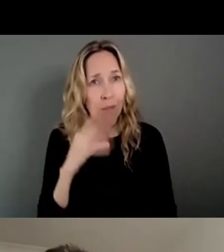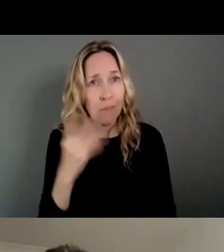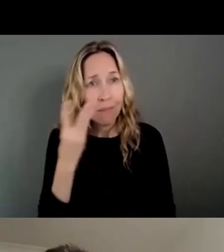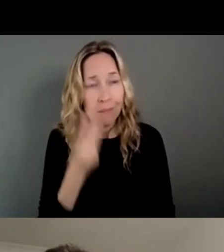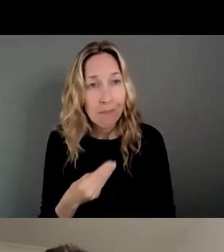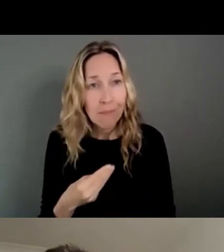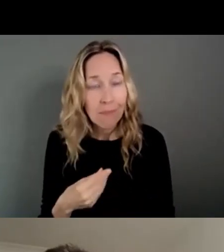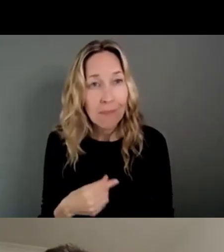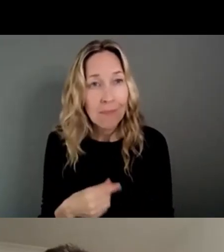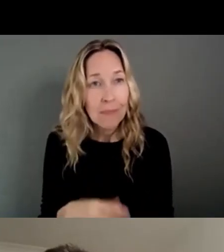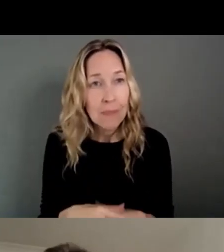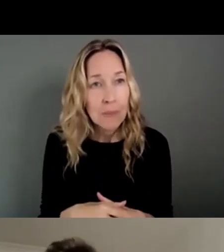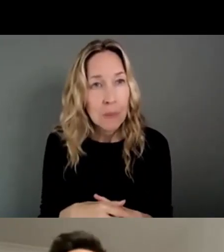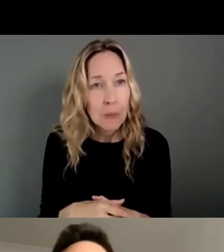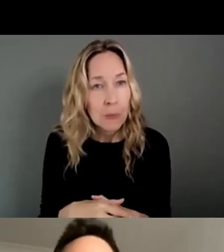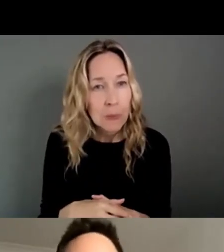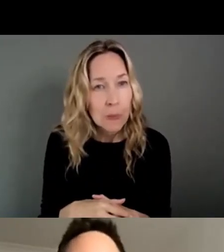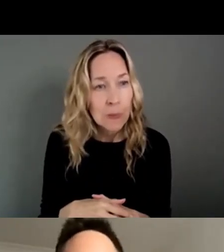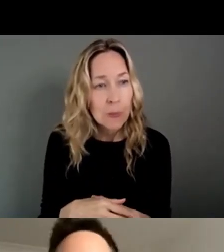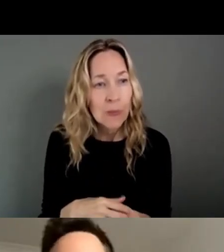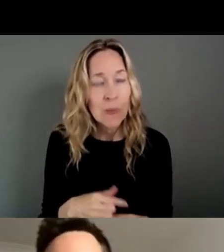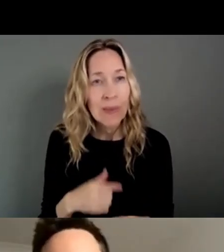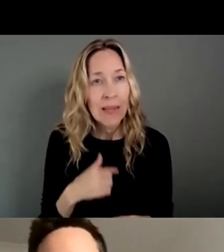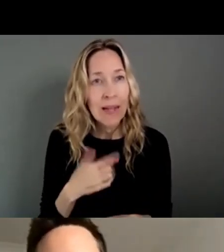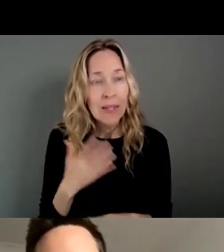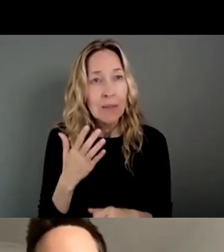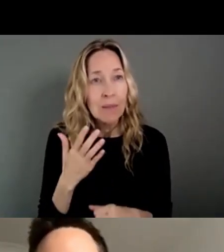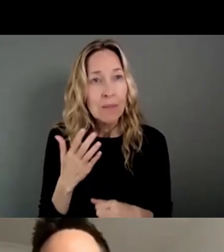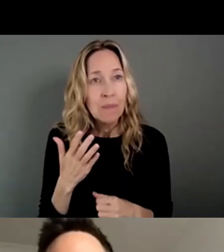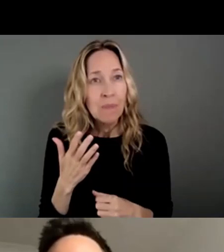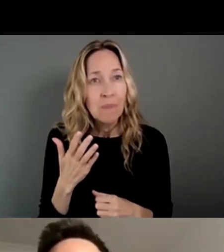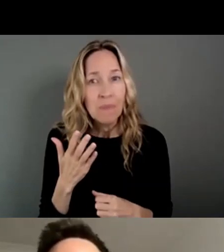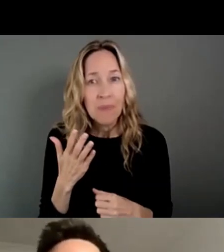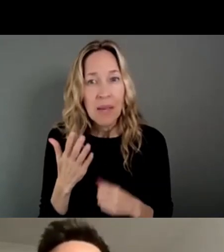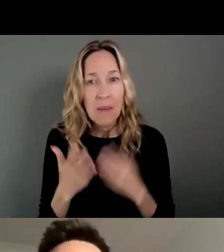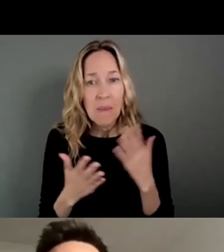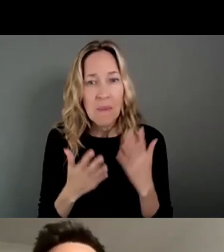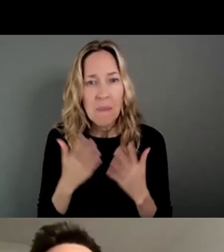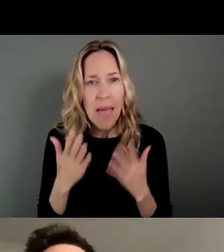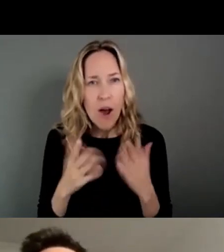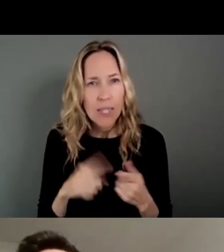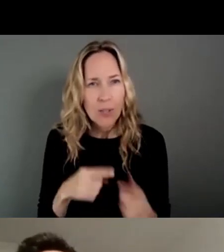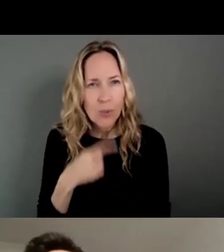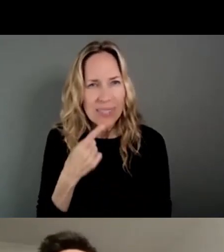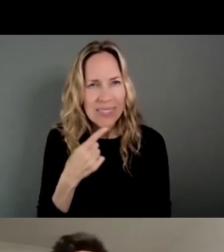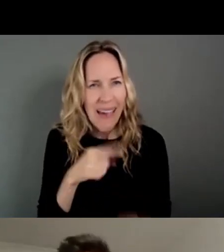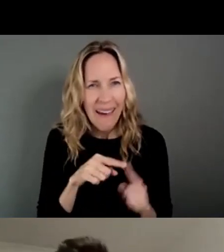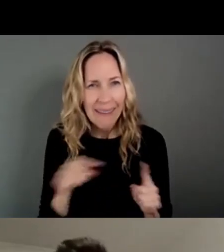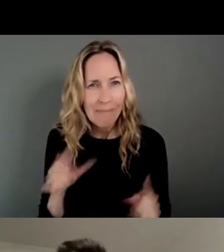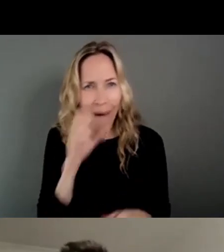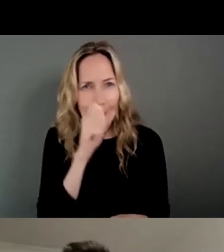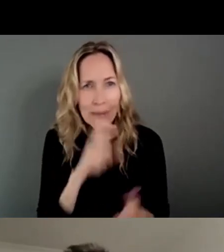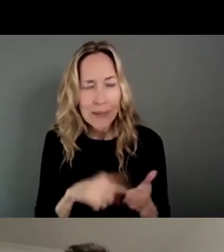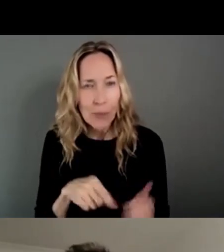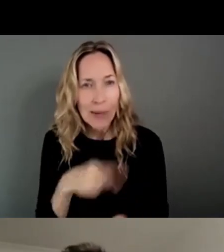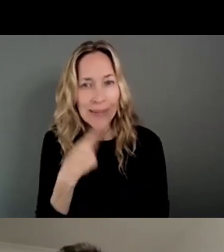too. But I know your name for decades. Oh,